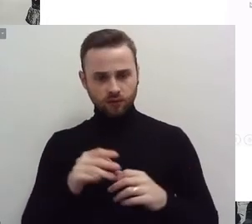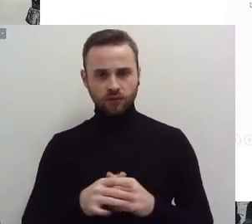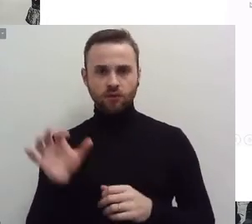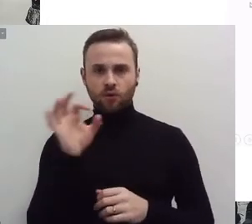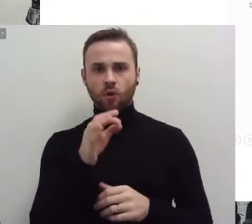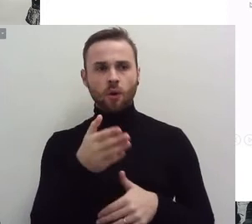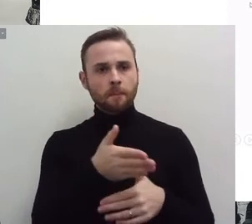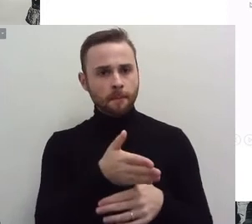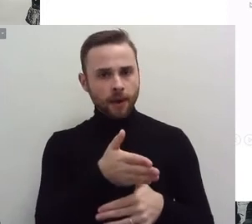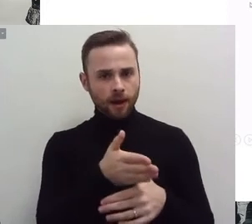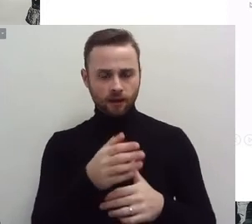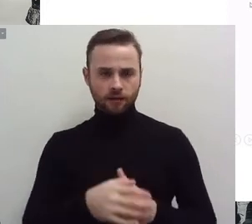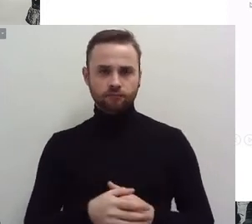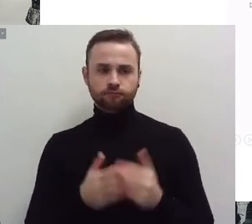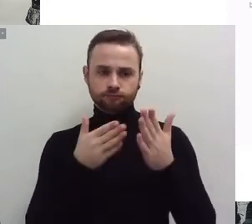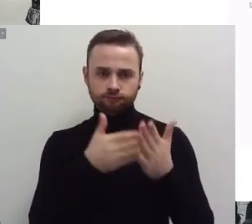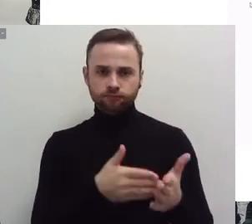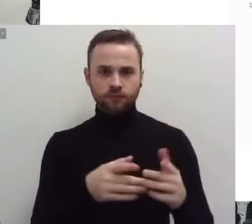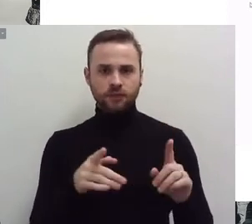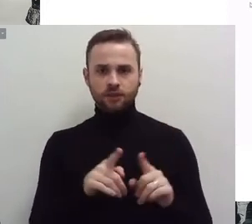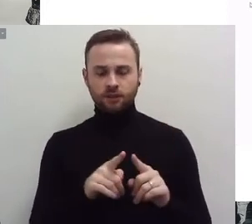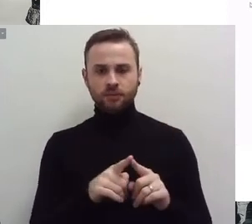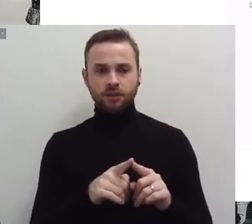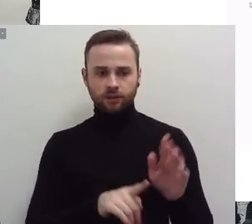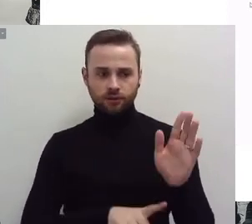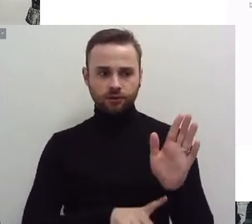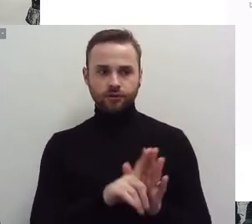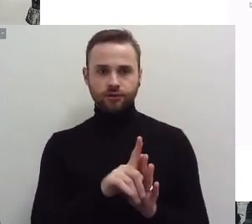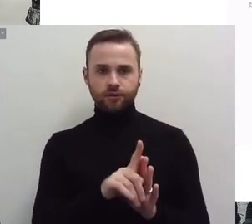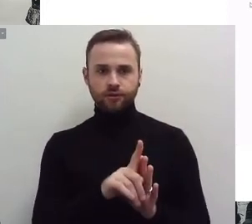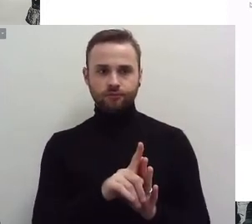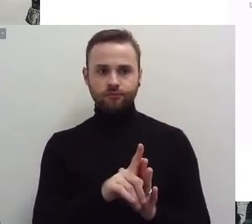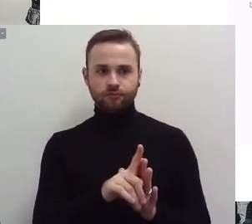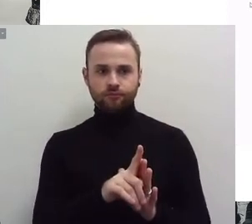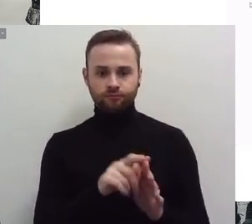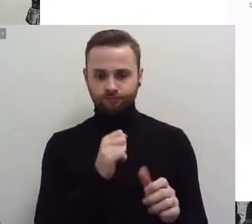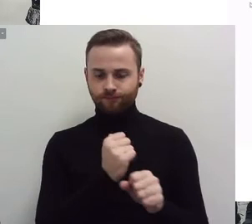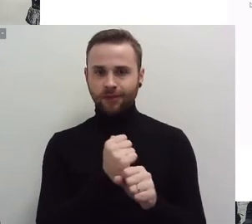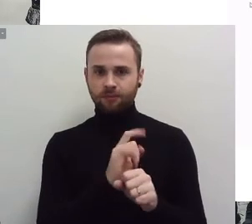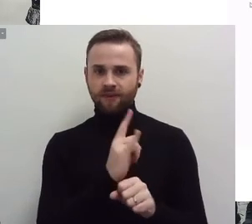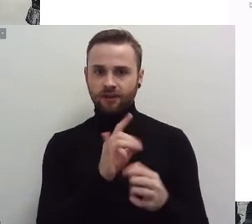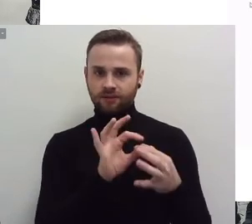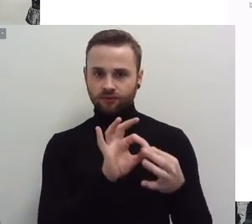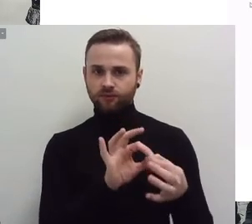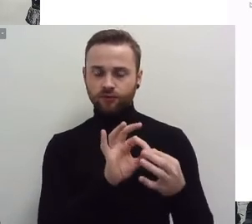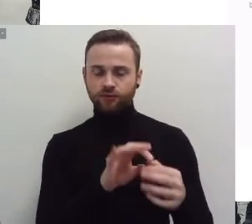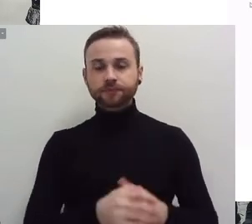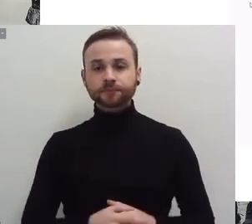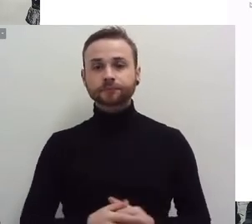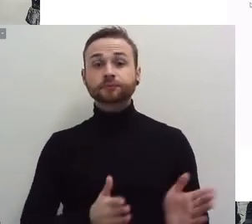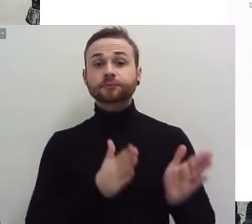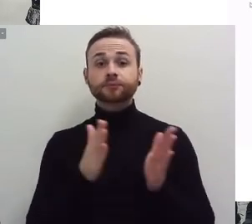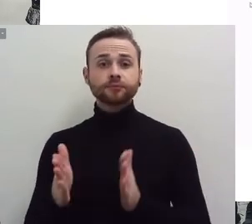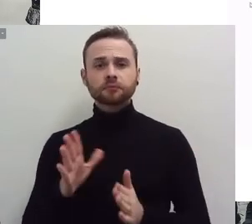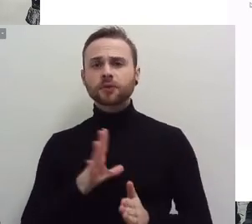Then something about our work, what we have been doing to promote the quality of